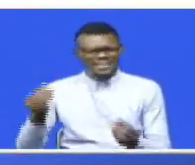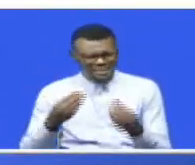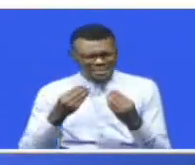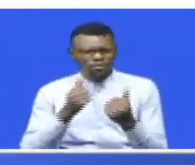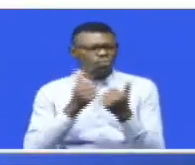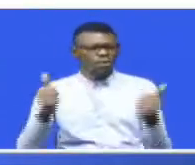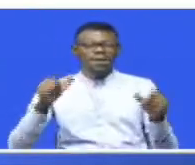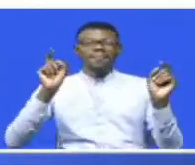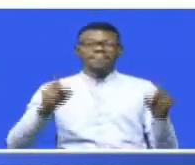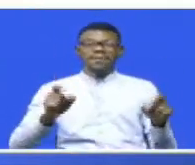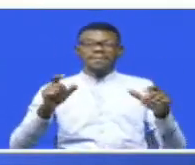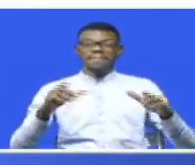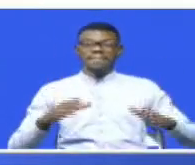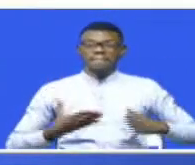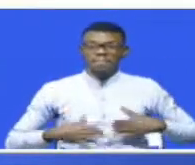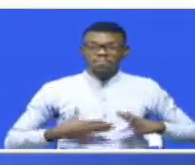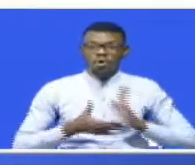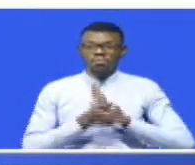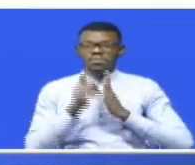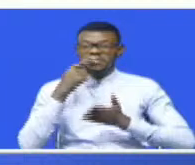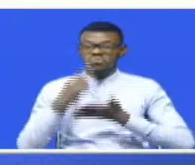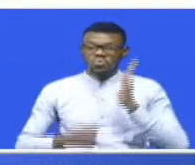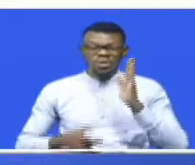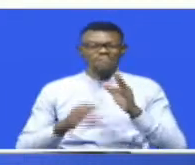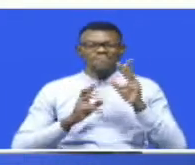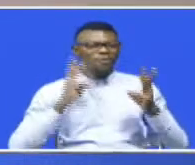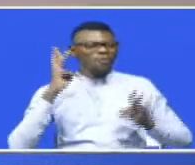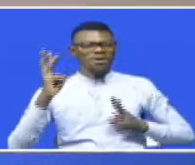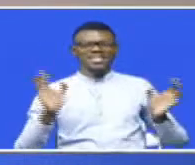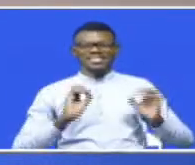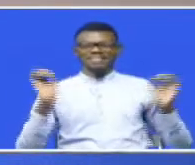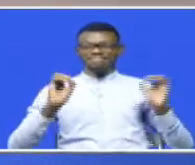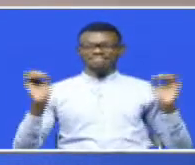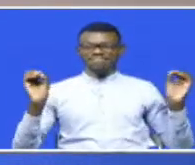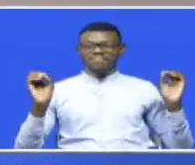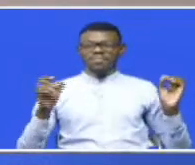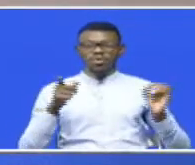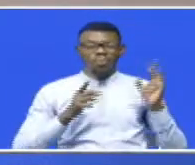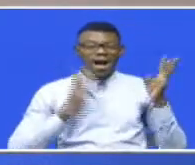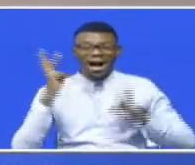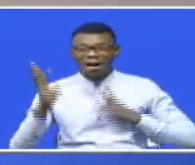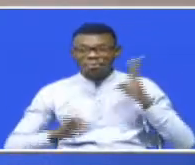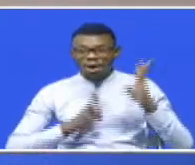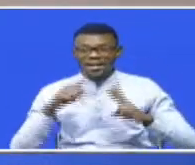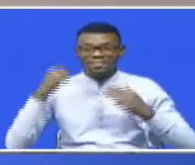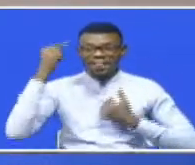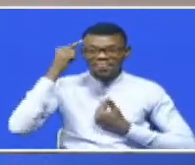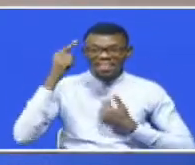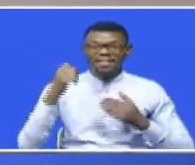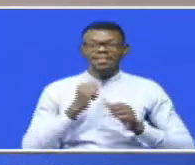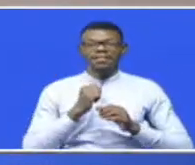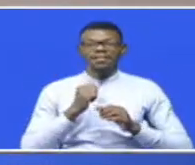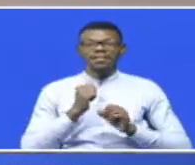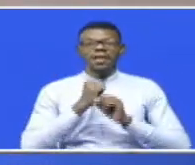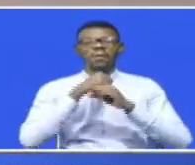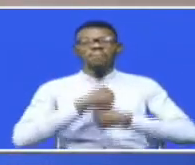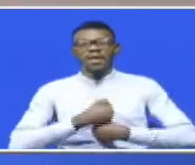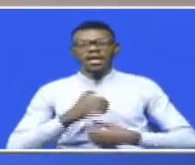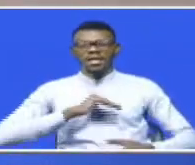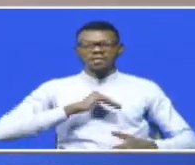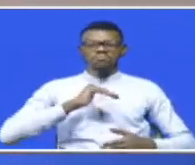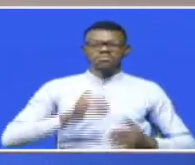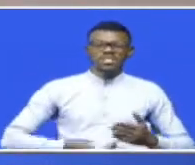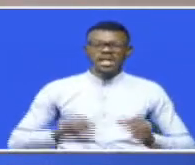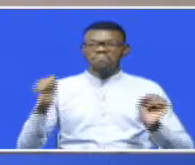sana. Experts, however, say there is nothing to worry about. So do not worry that they will make you infertile, they will make